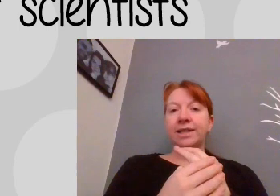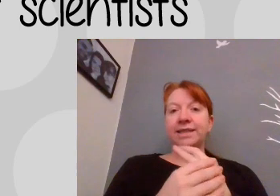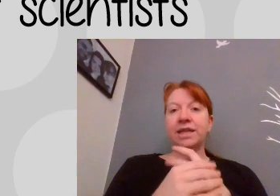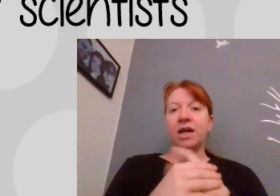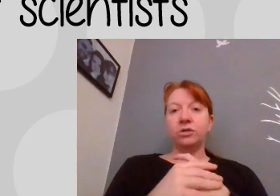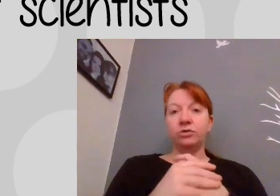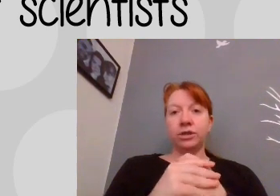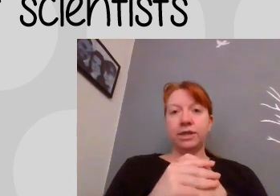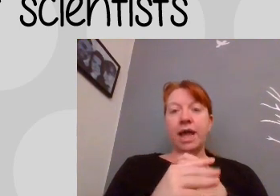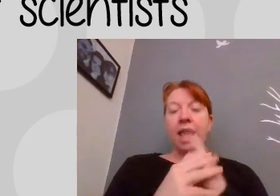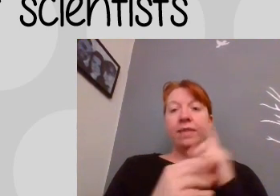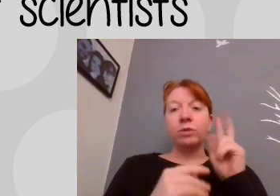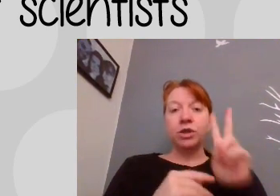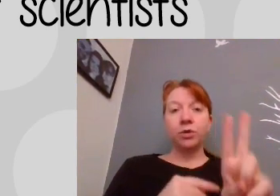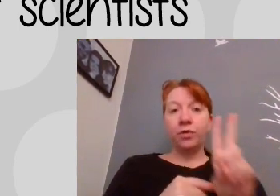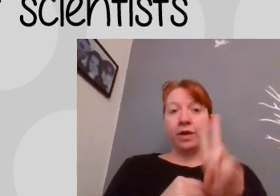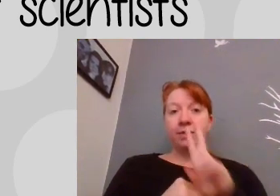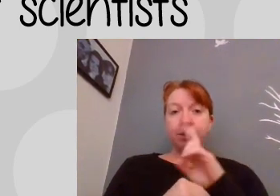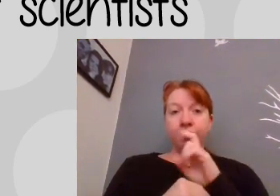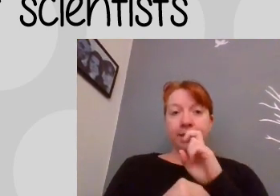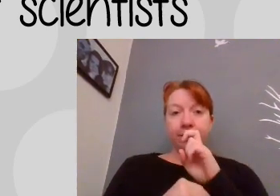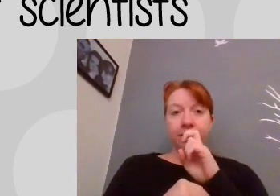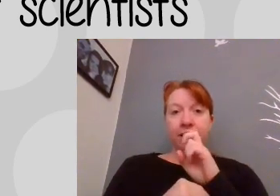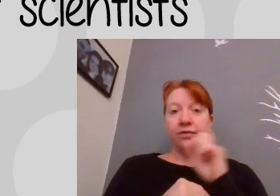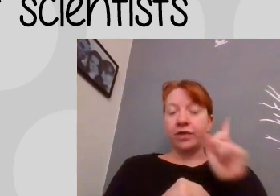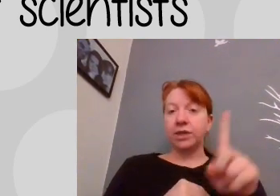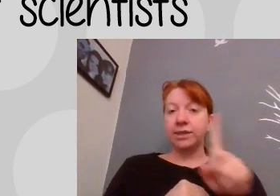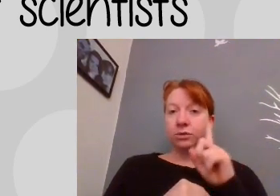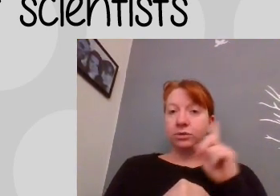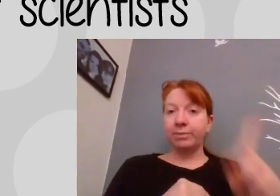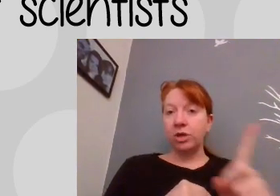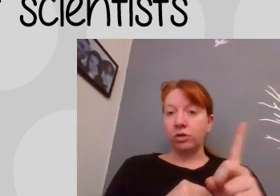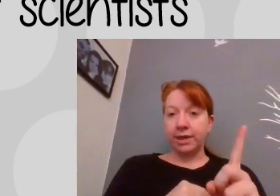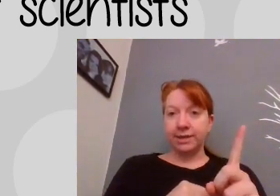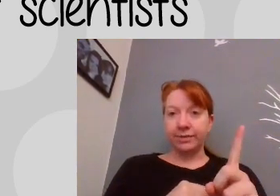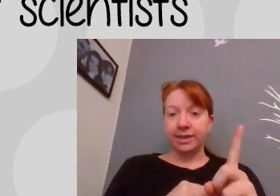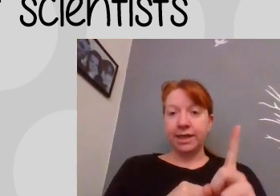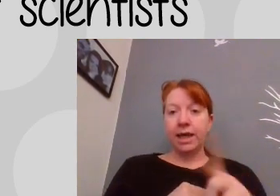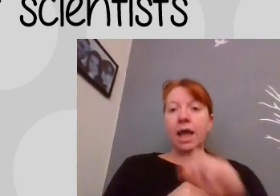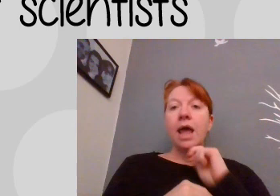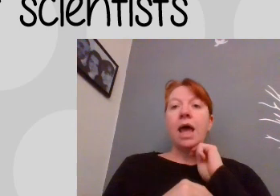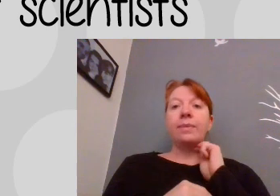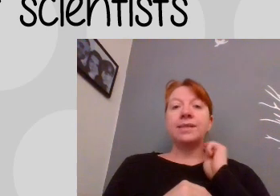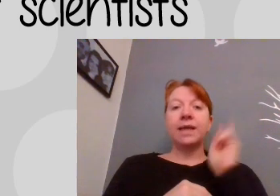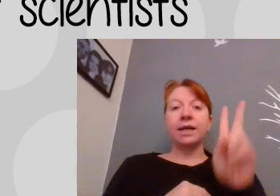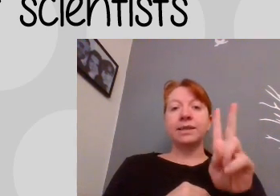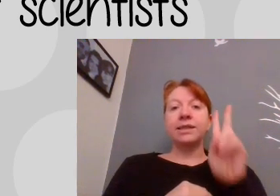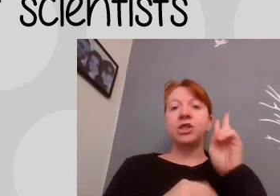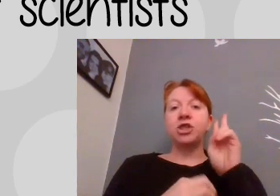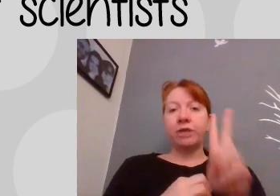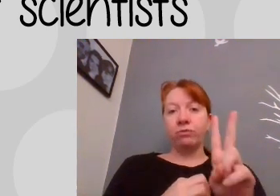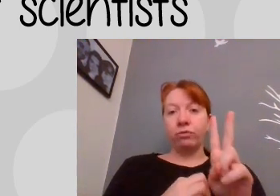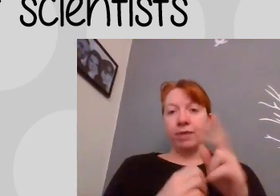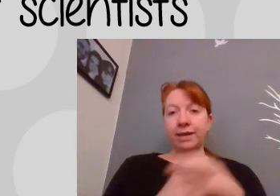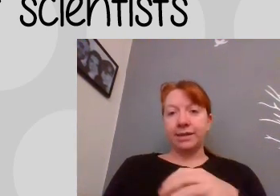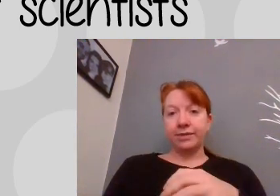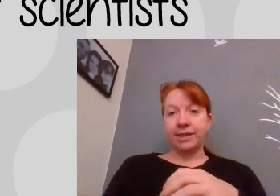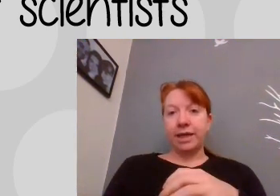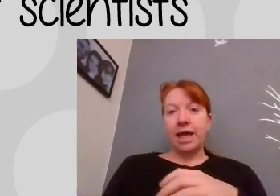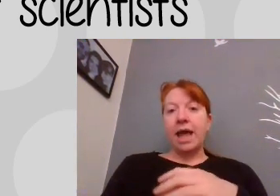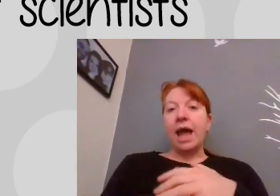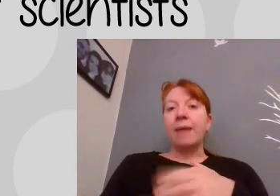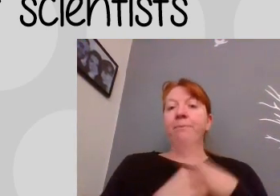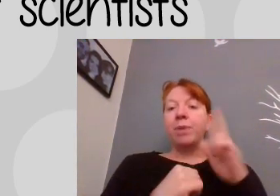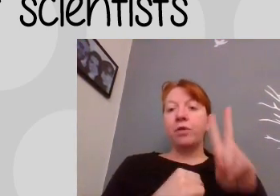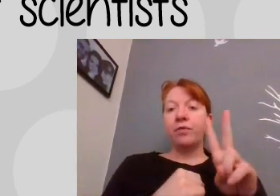early 1900s, and there were two theories of relativity. The first is called special relativity, and the second is general